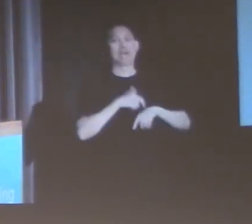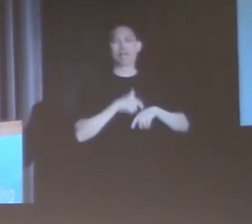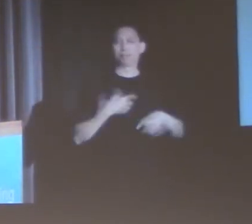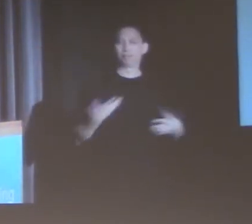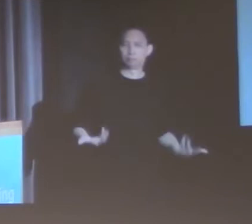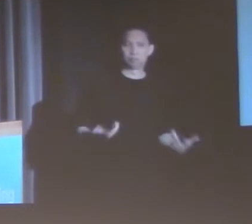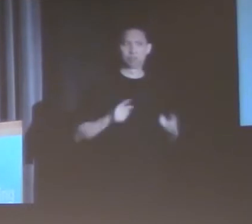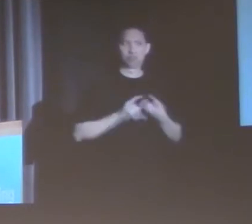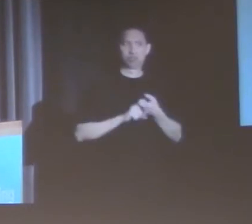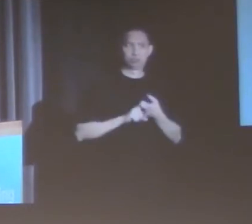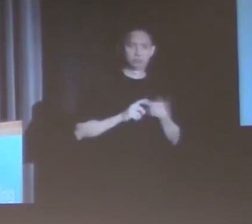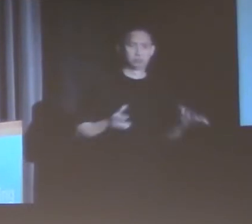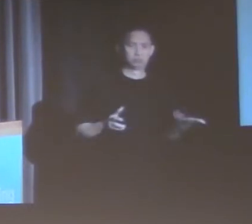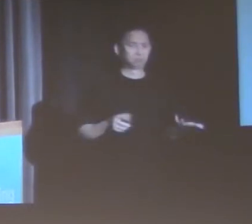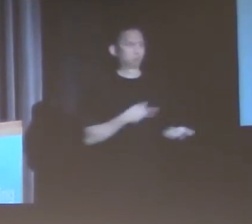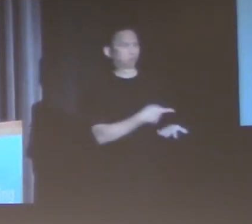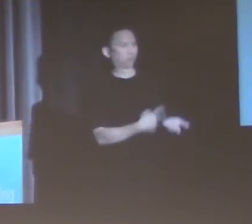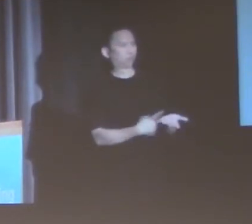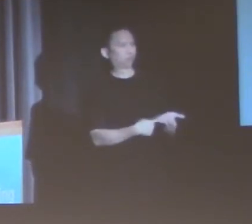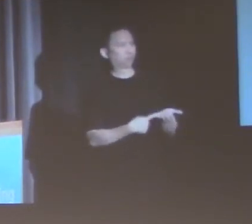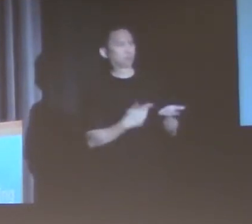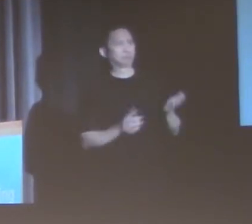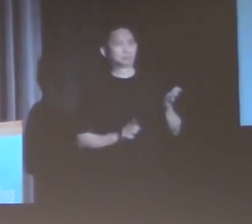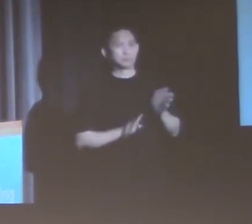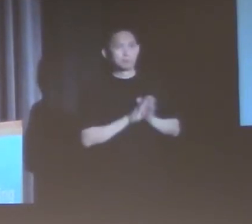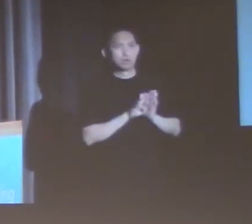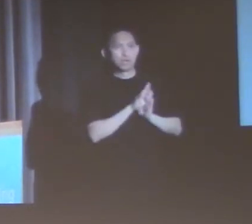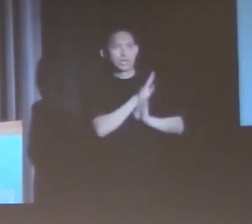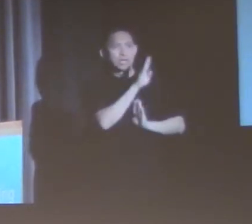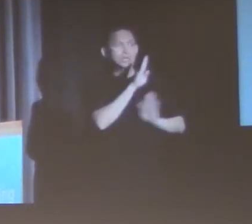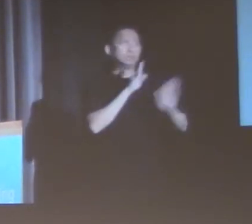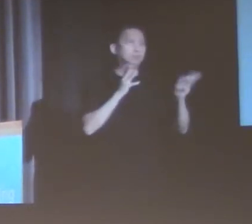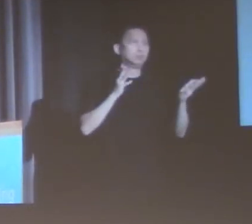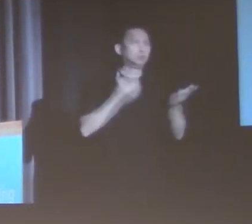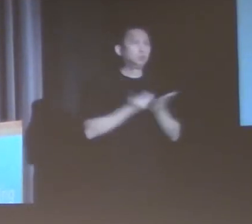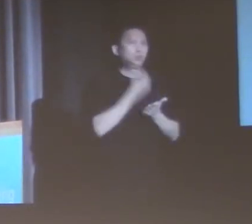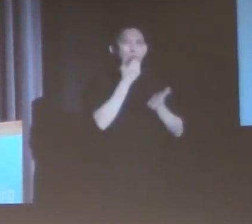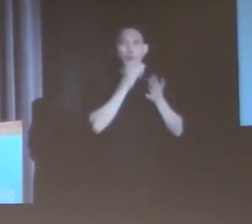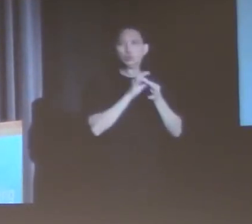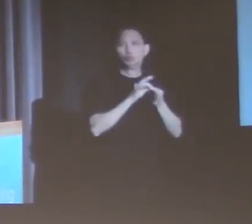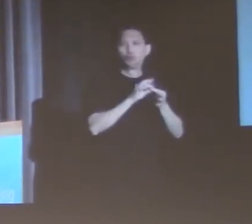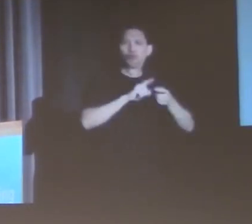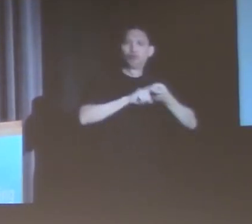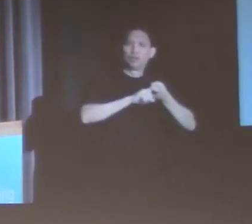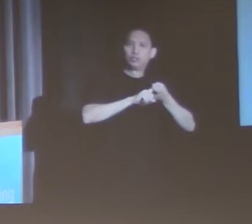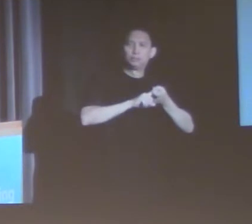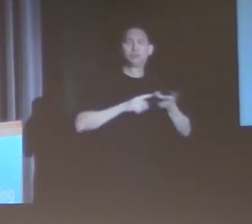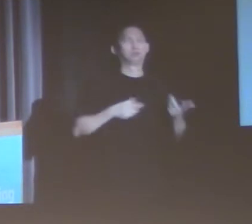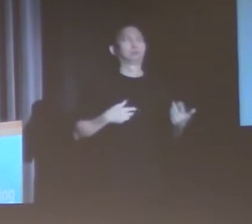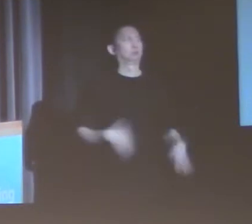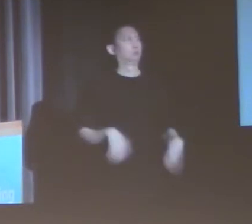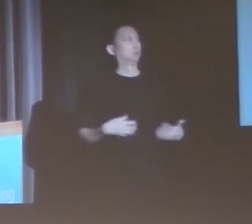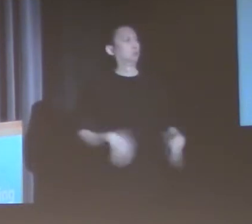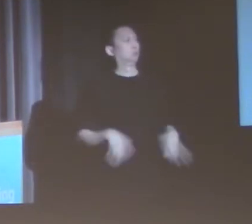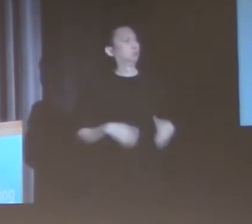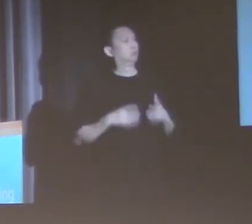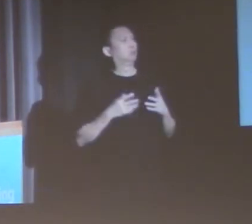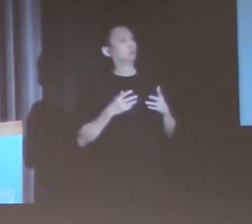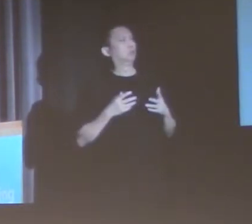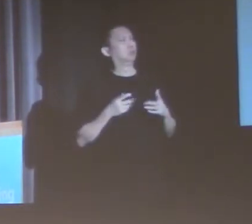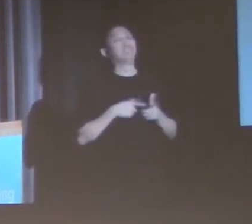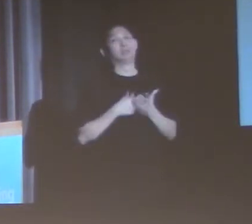is emerging and developing friendships, and also very more tense